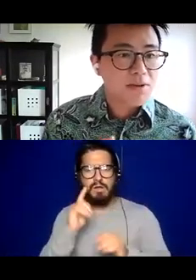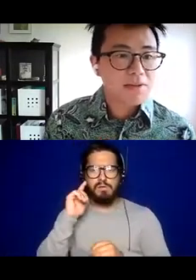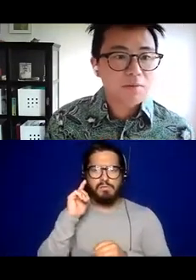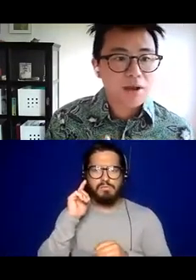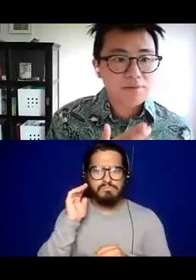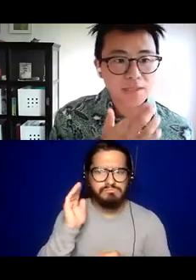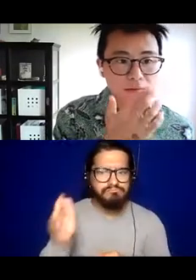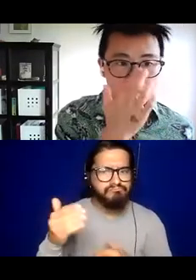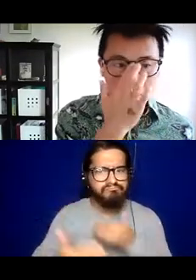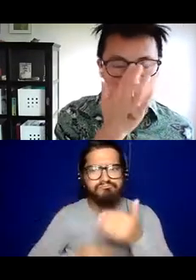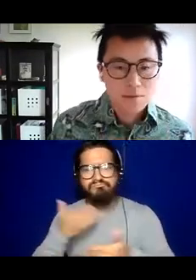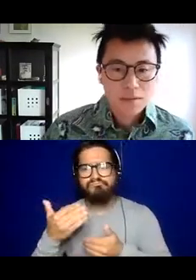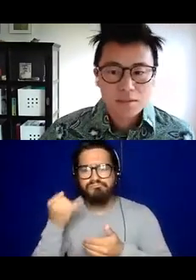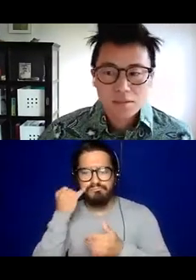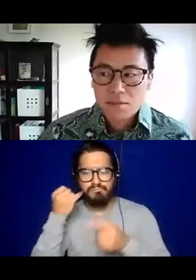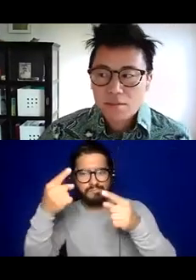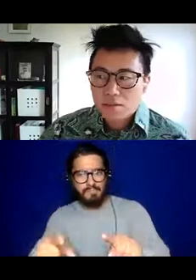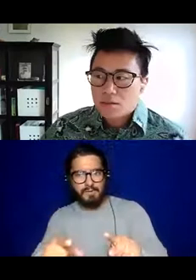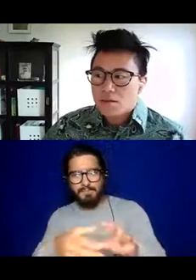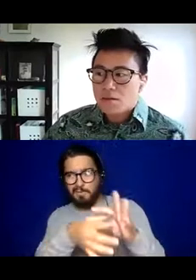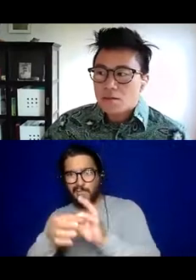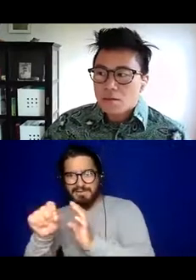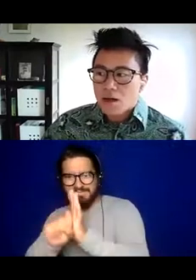to surveillance and privacy.